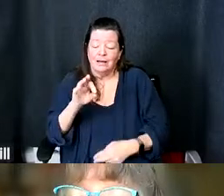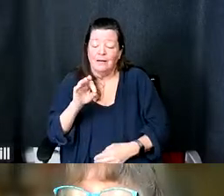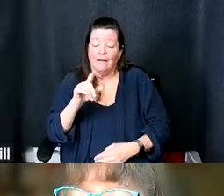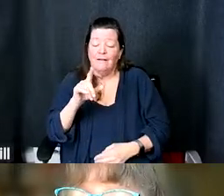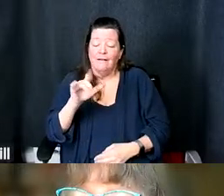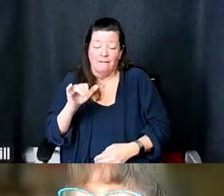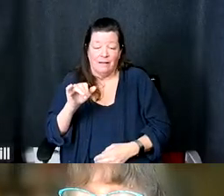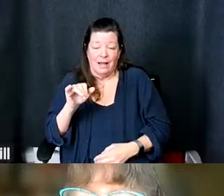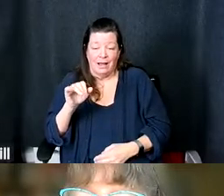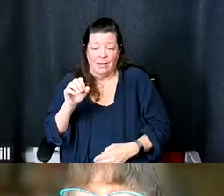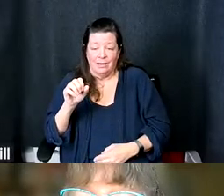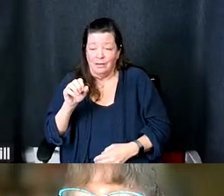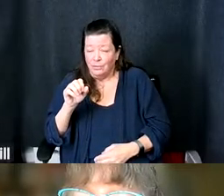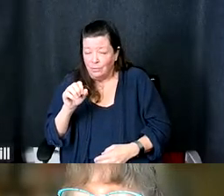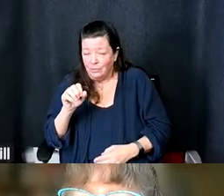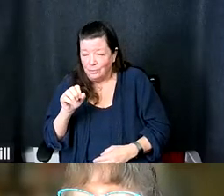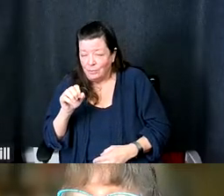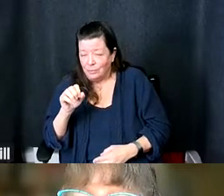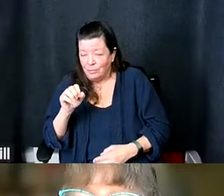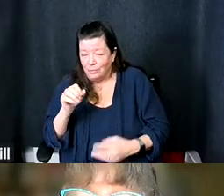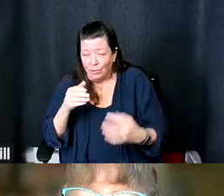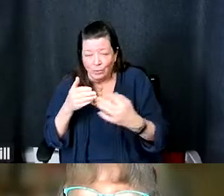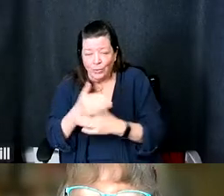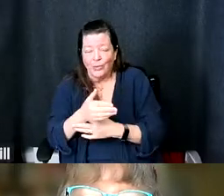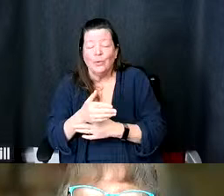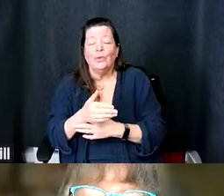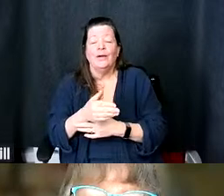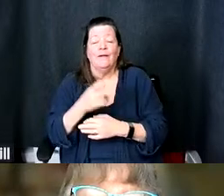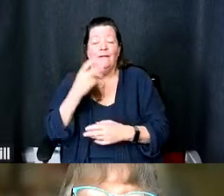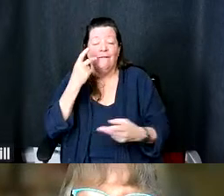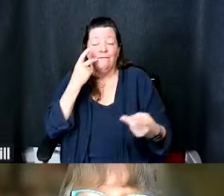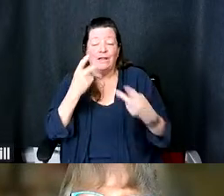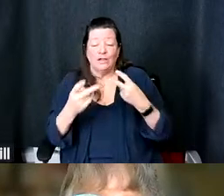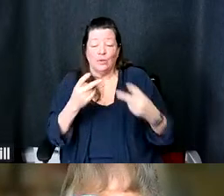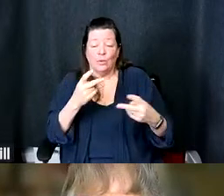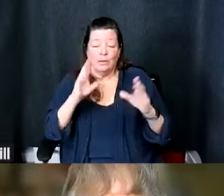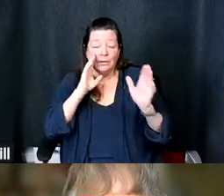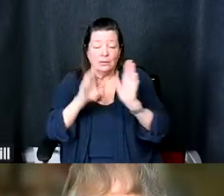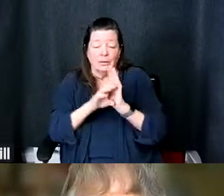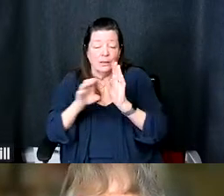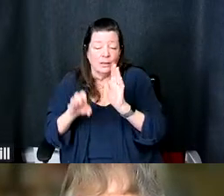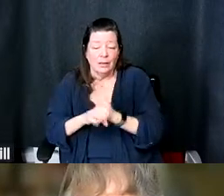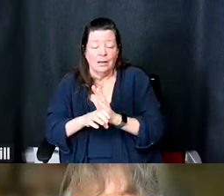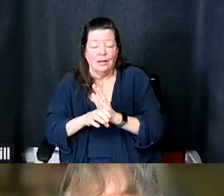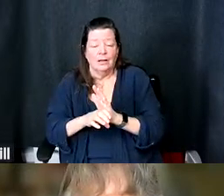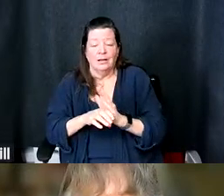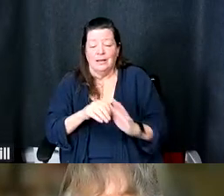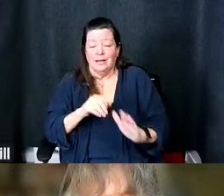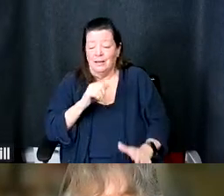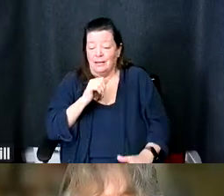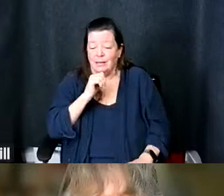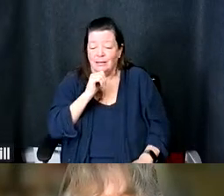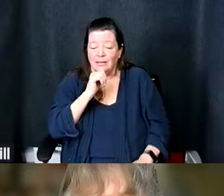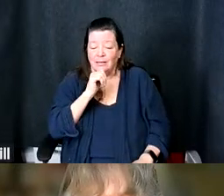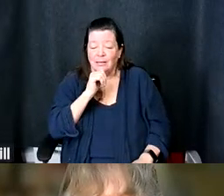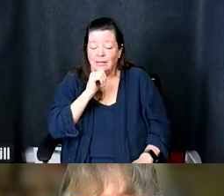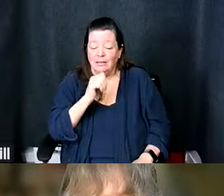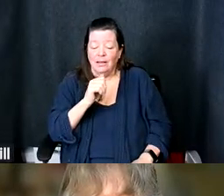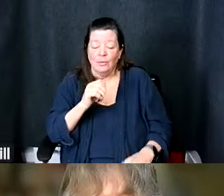what they're called, fly-through visuals, they were not provided for